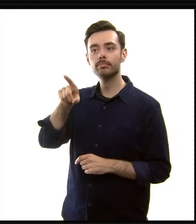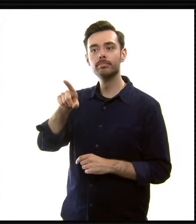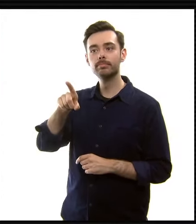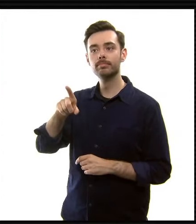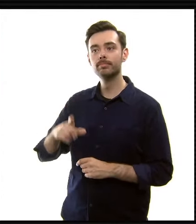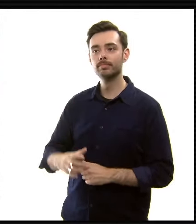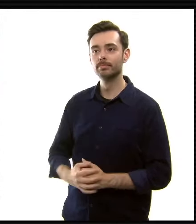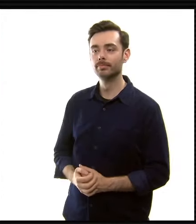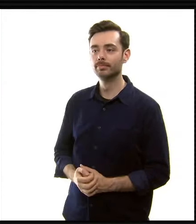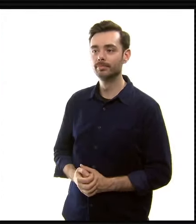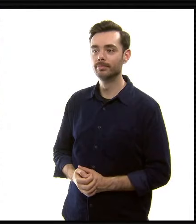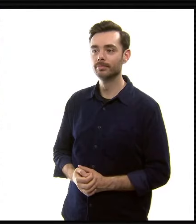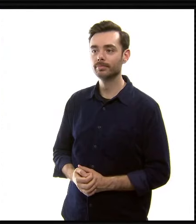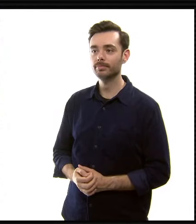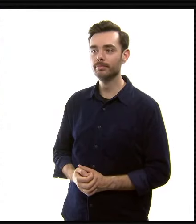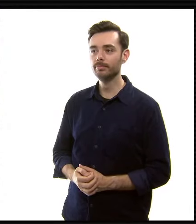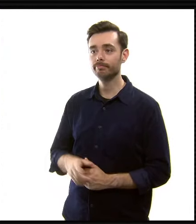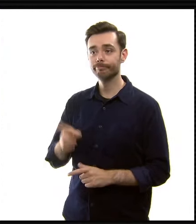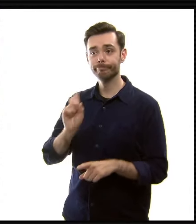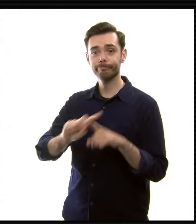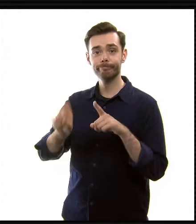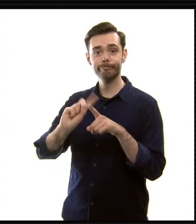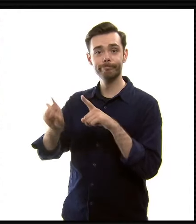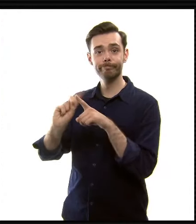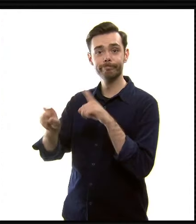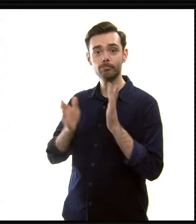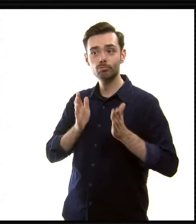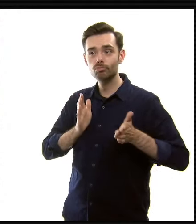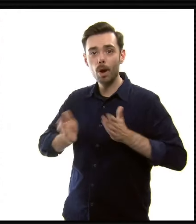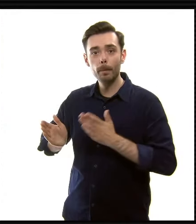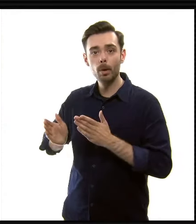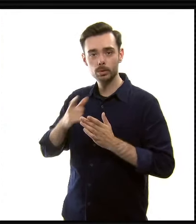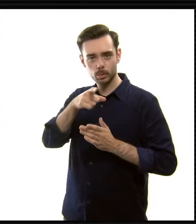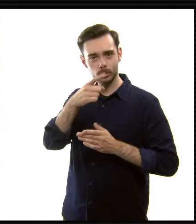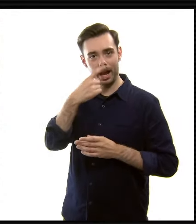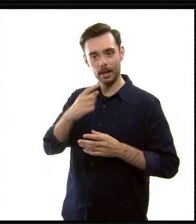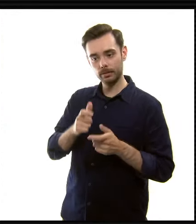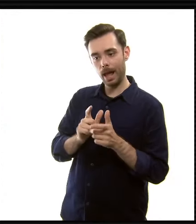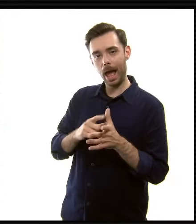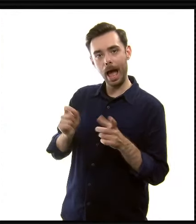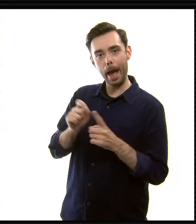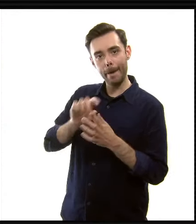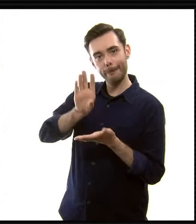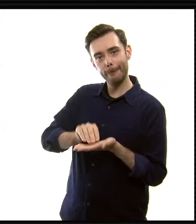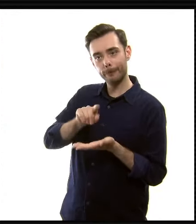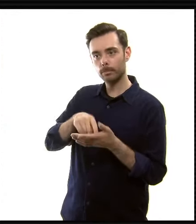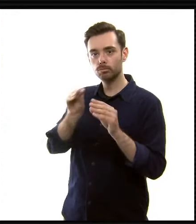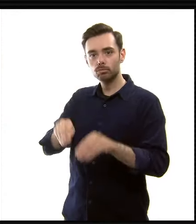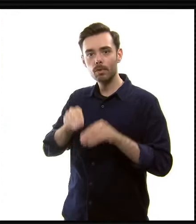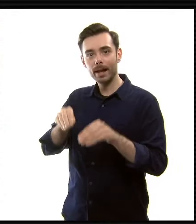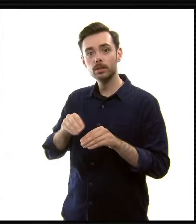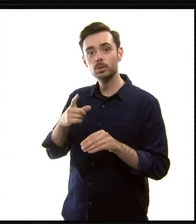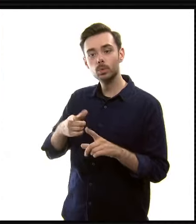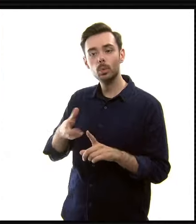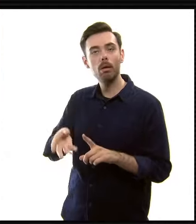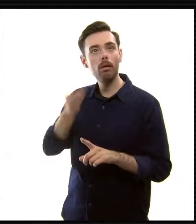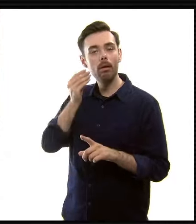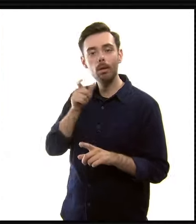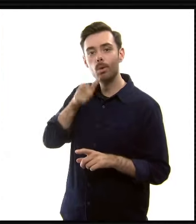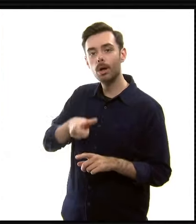too, which you can train to, you know, recognize different words and things and certain things like this robot.